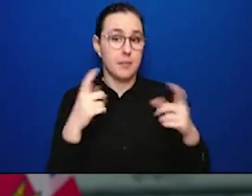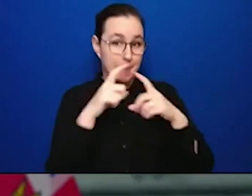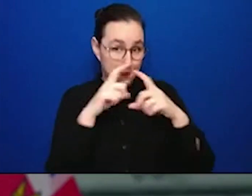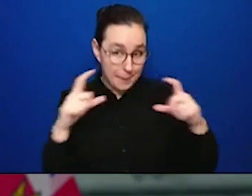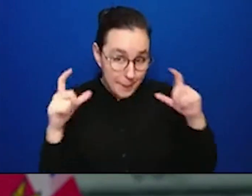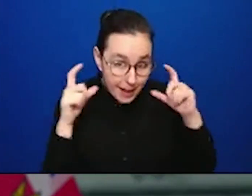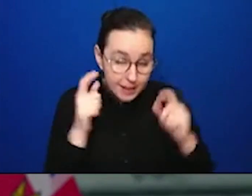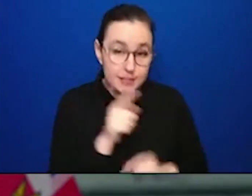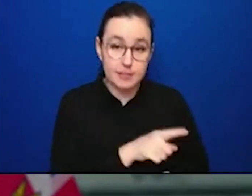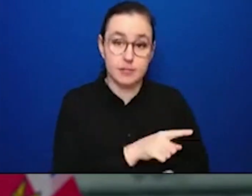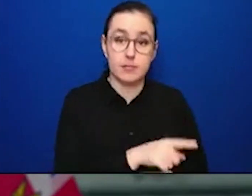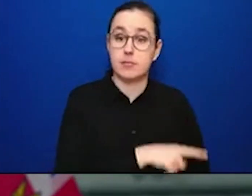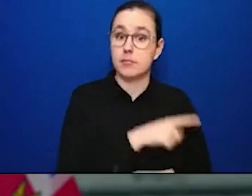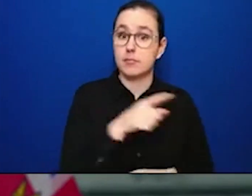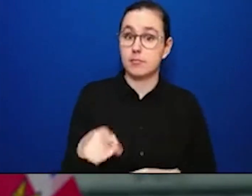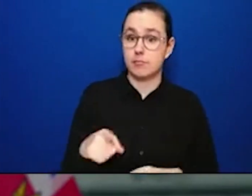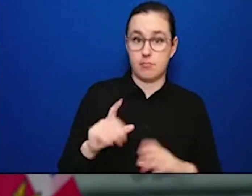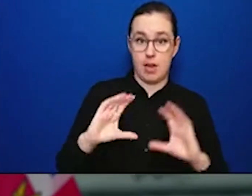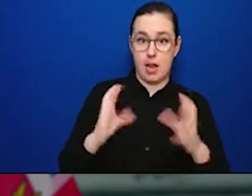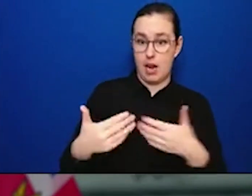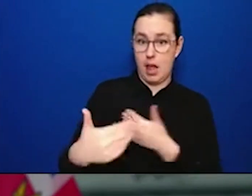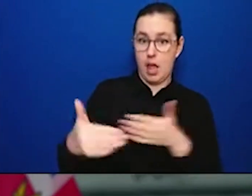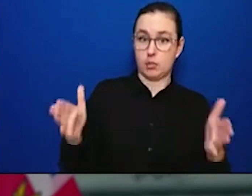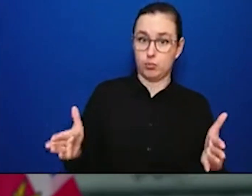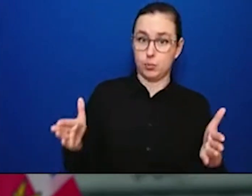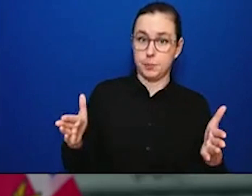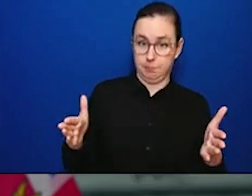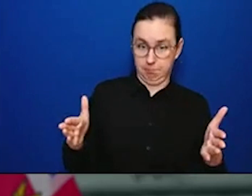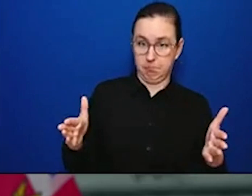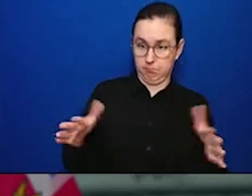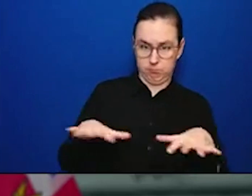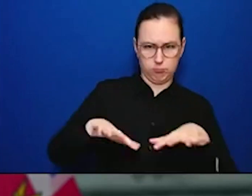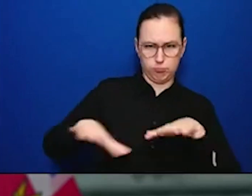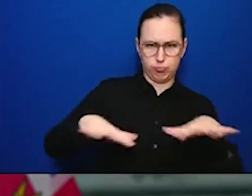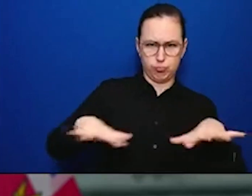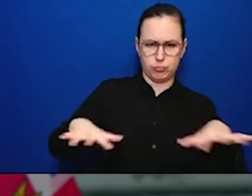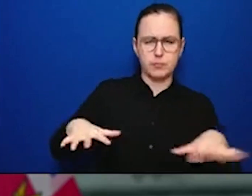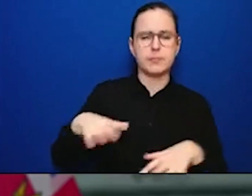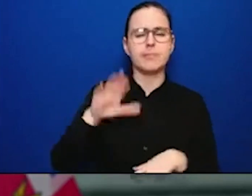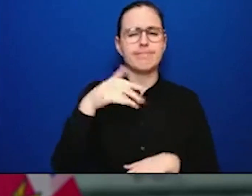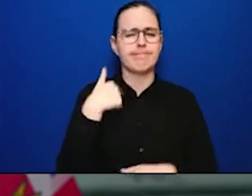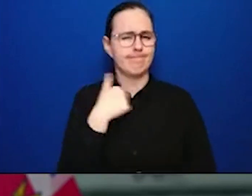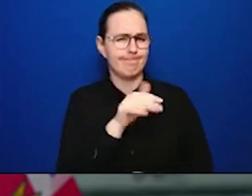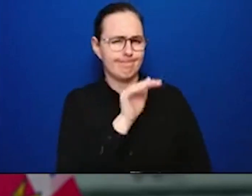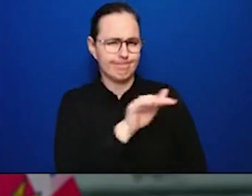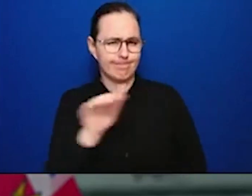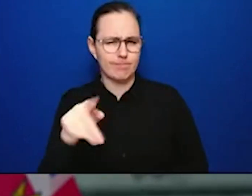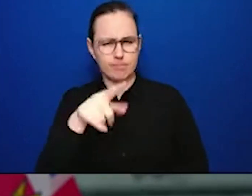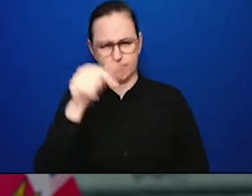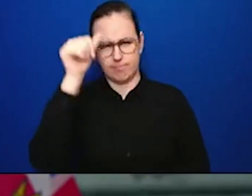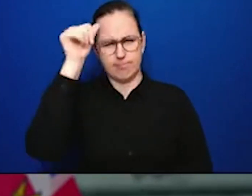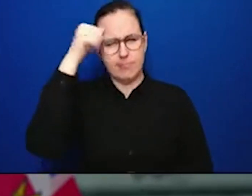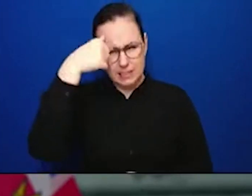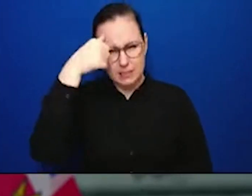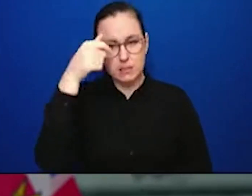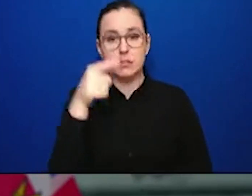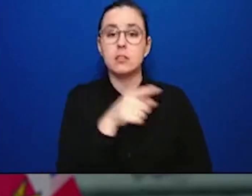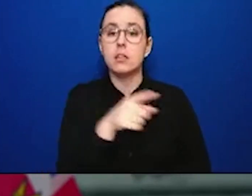school settings, and I remind everybody that the best mask is the one that you